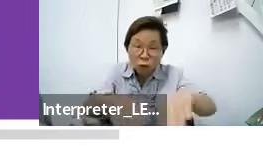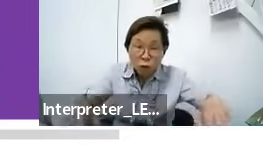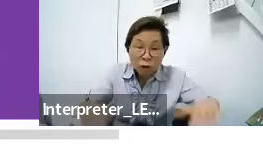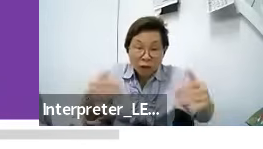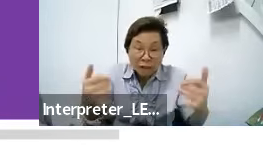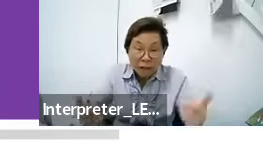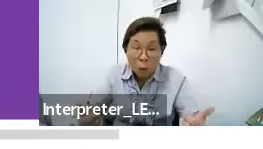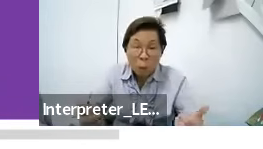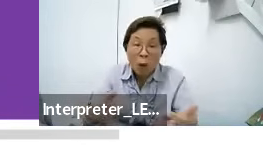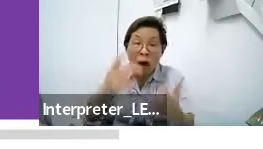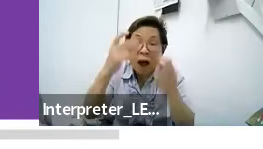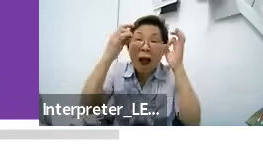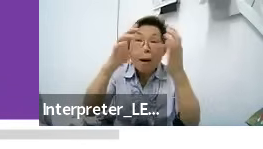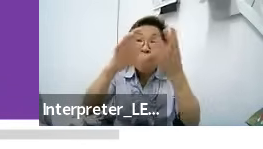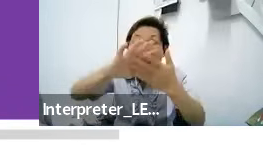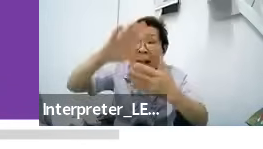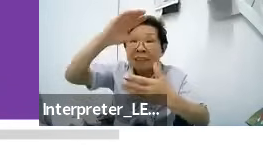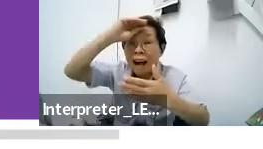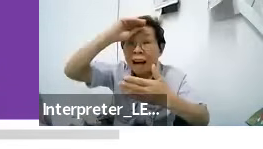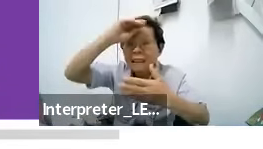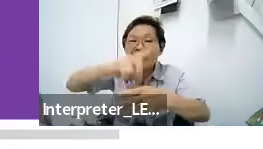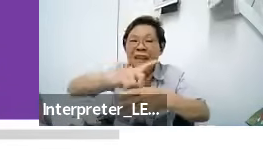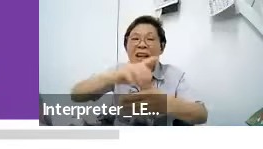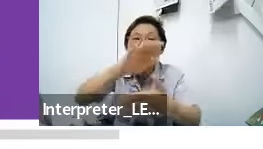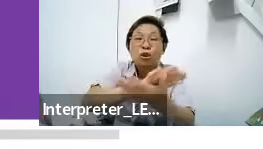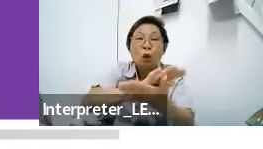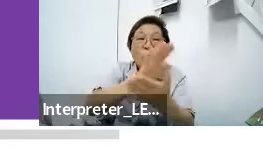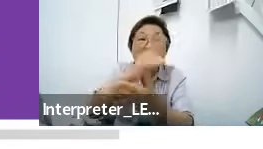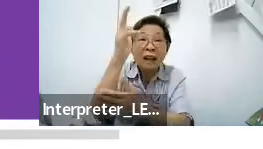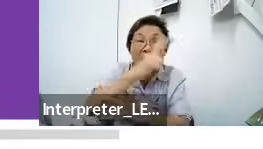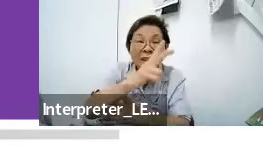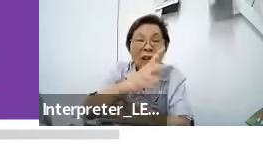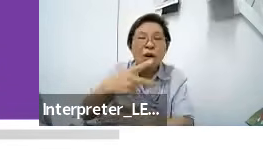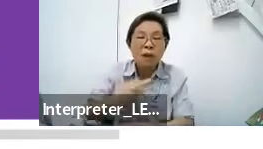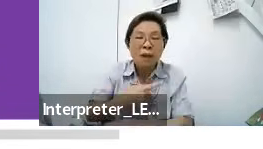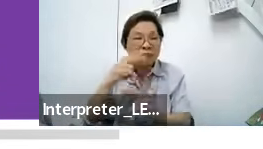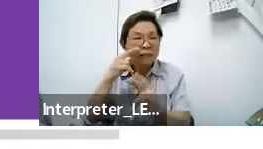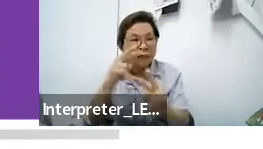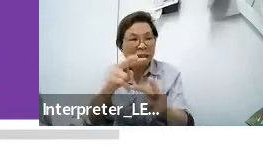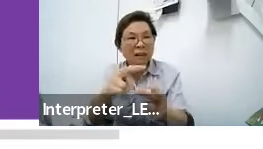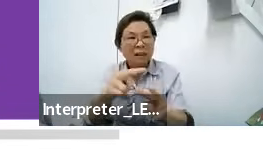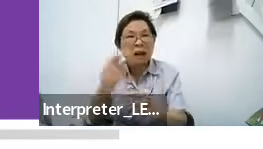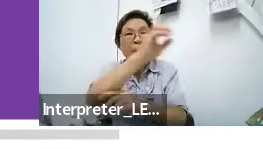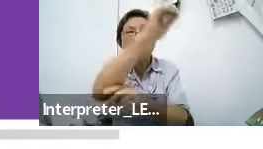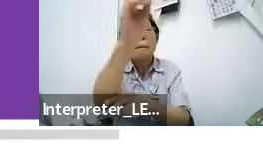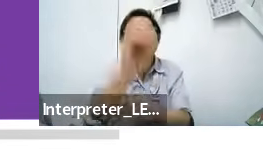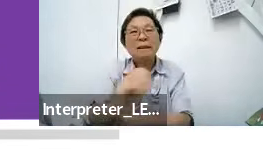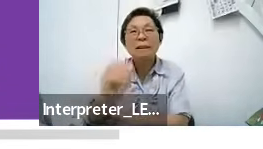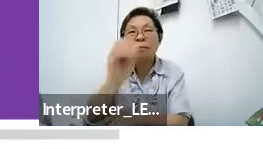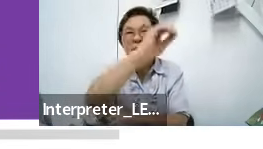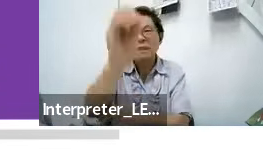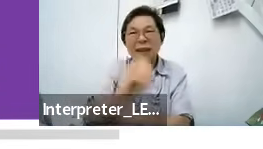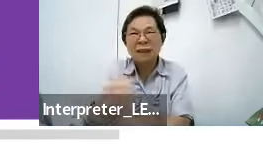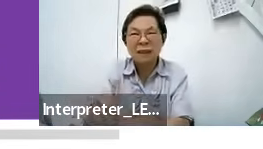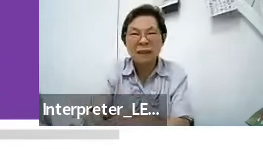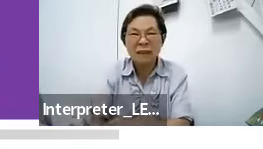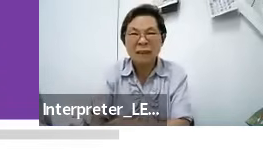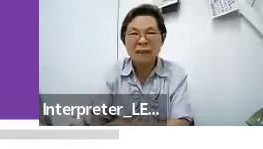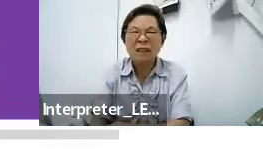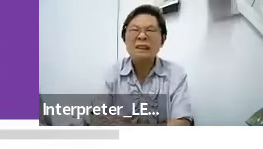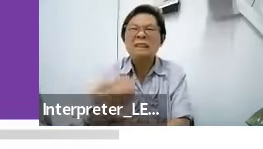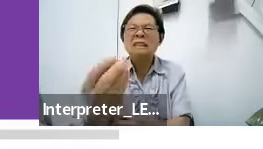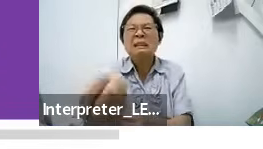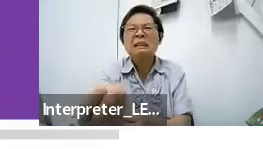receive education in the public system, we can see that the percentage is actually pretty